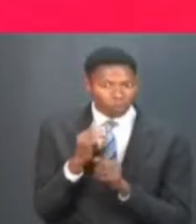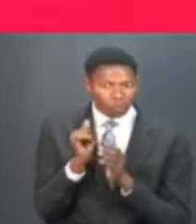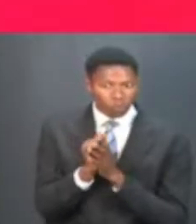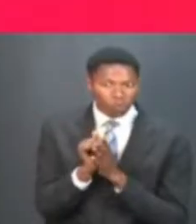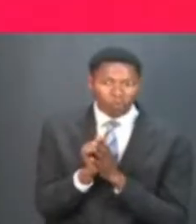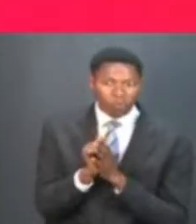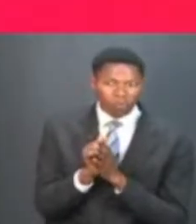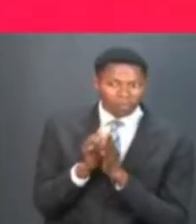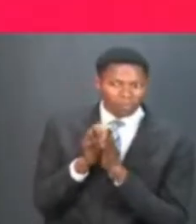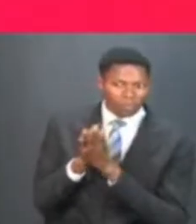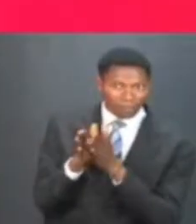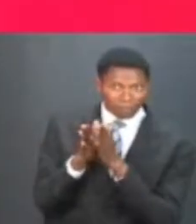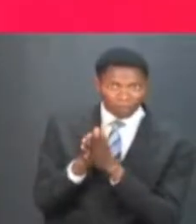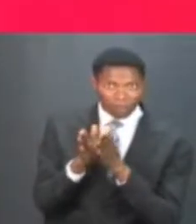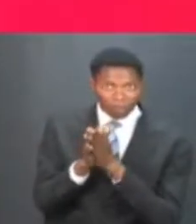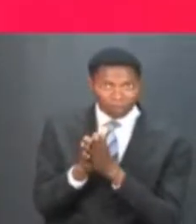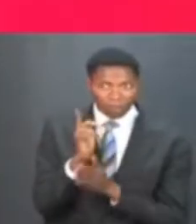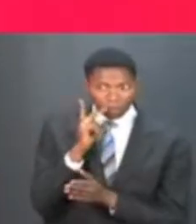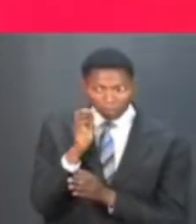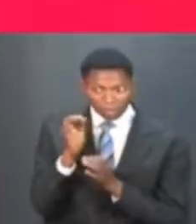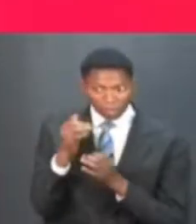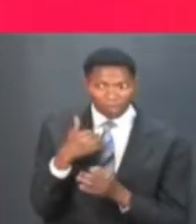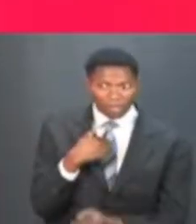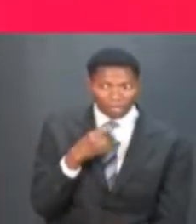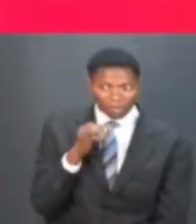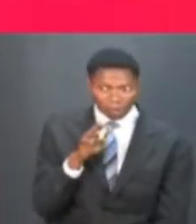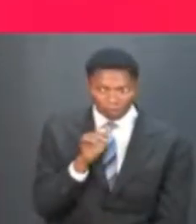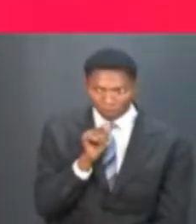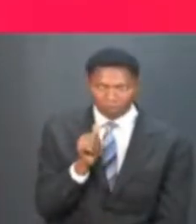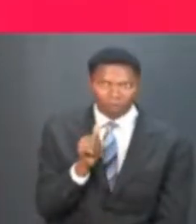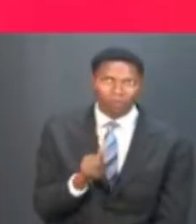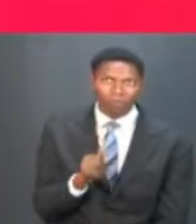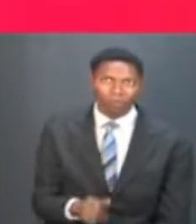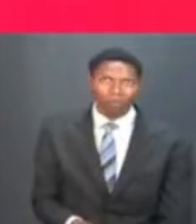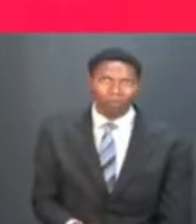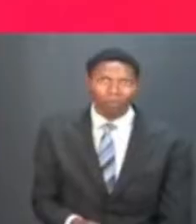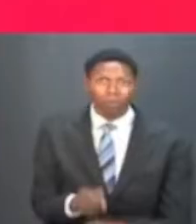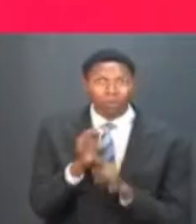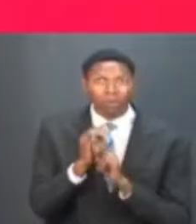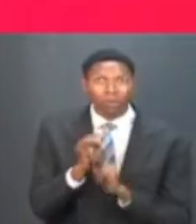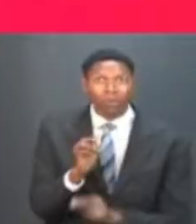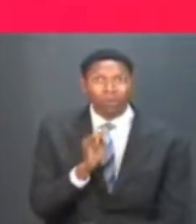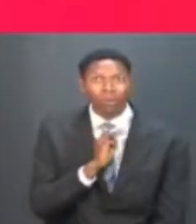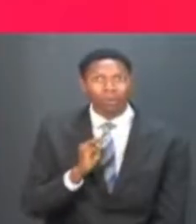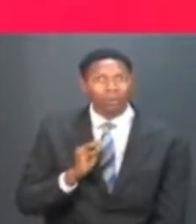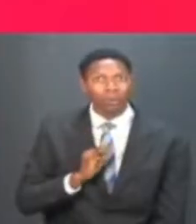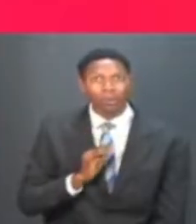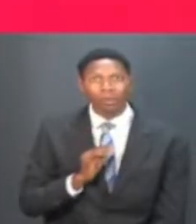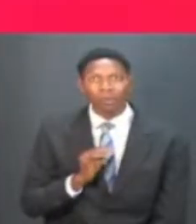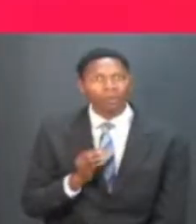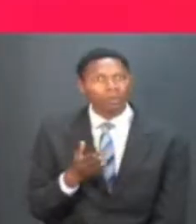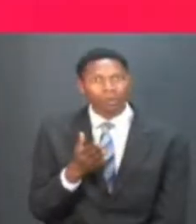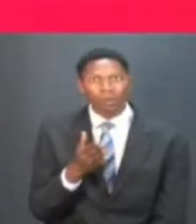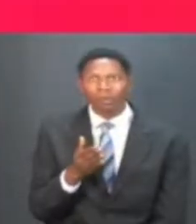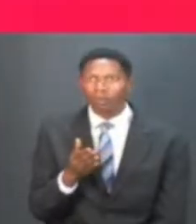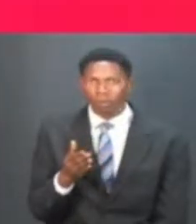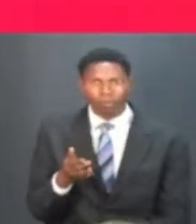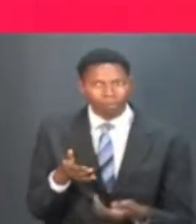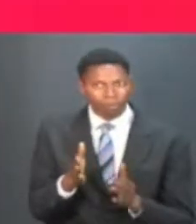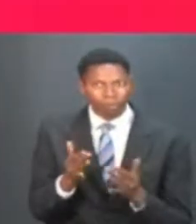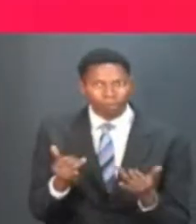see whether it's there or not. Honorable Member, you may do so now.